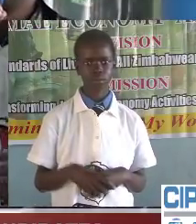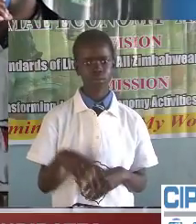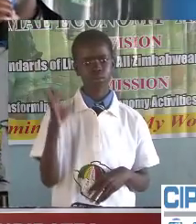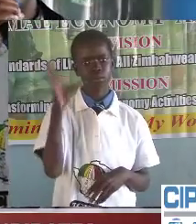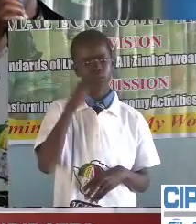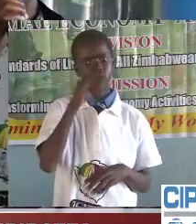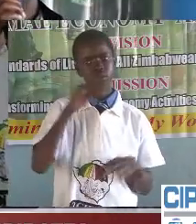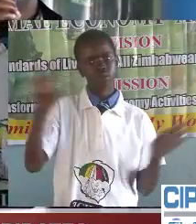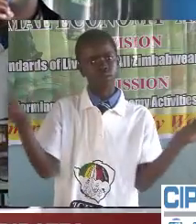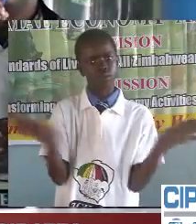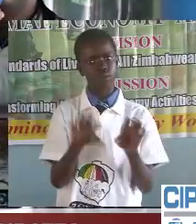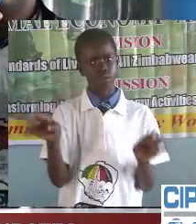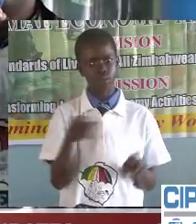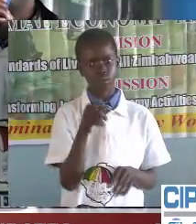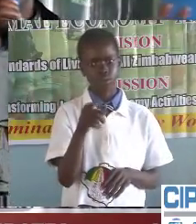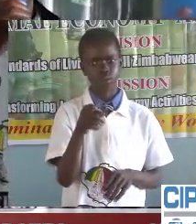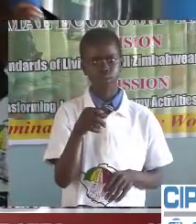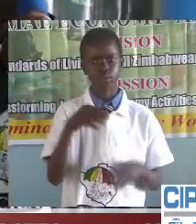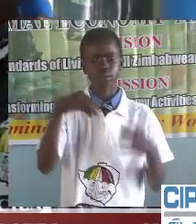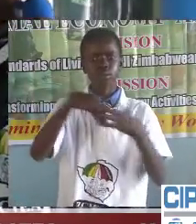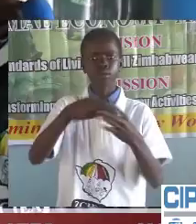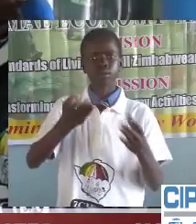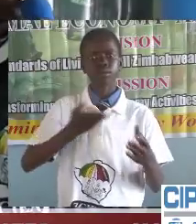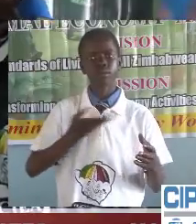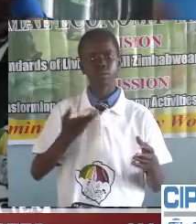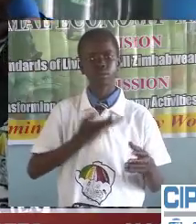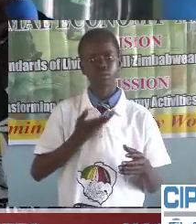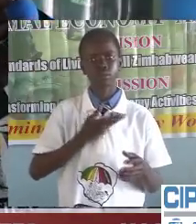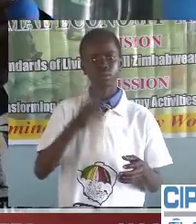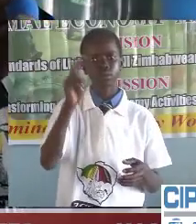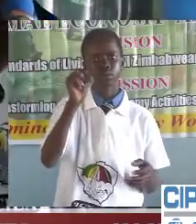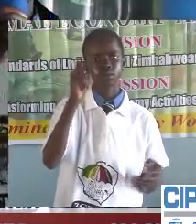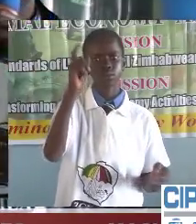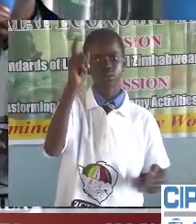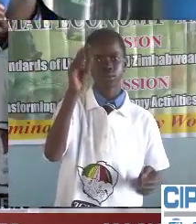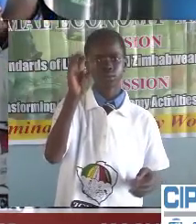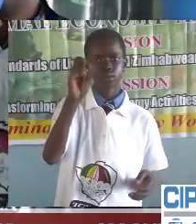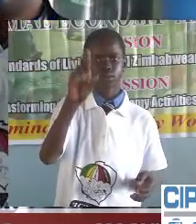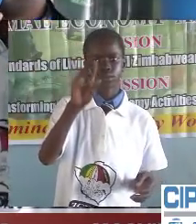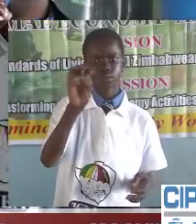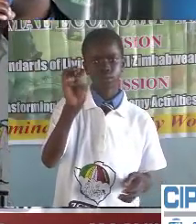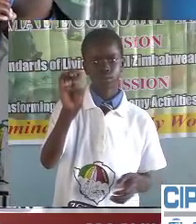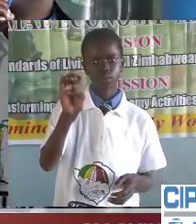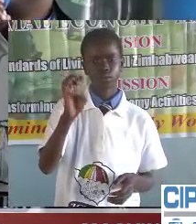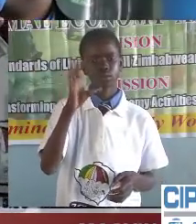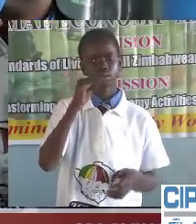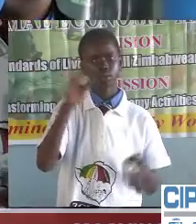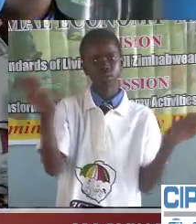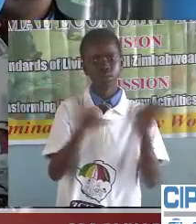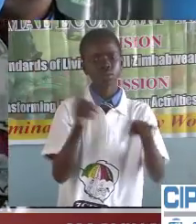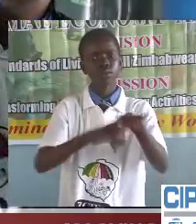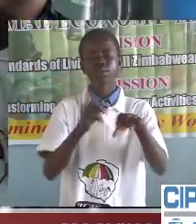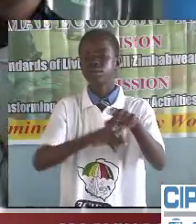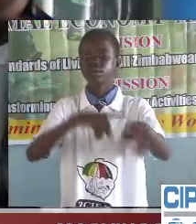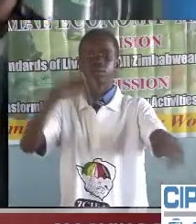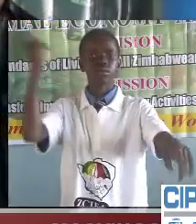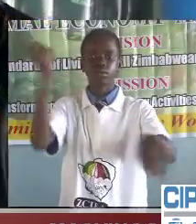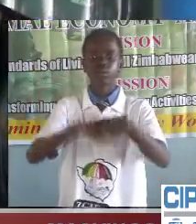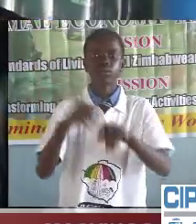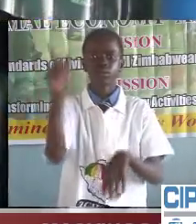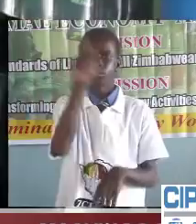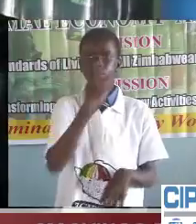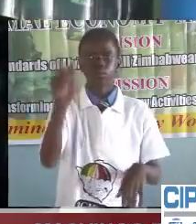Arikuti wakashanda na President Lorraine, President weZimdiTv, na Wisborn Malaya kwenguwa kwane mwedzi